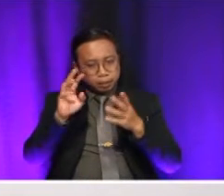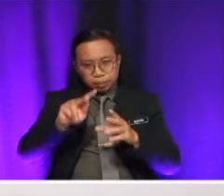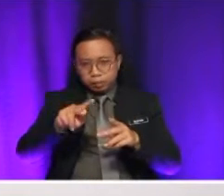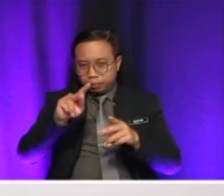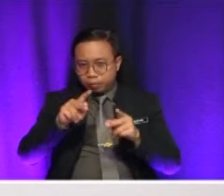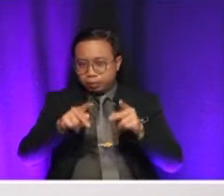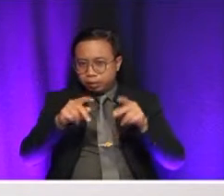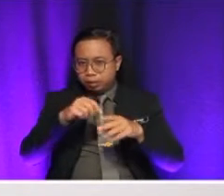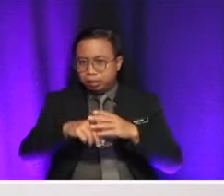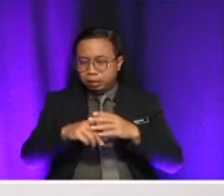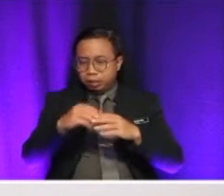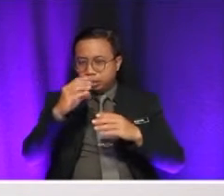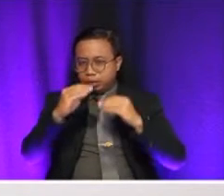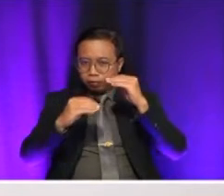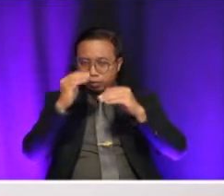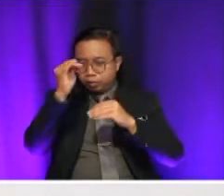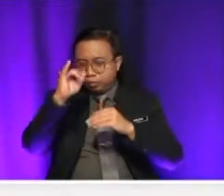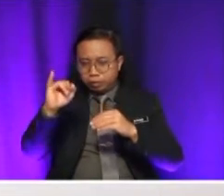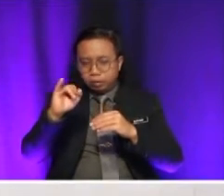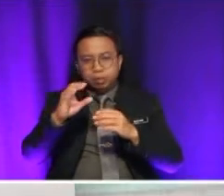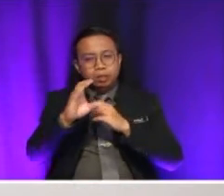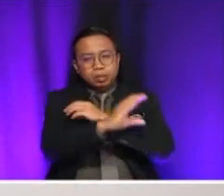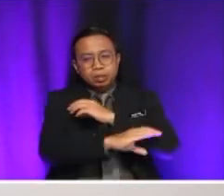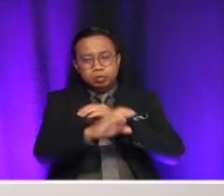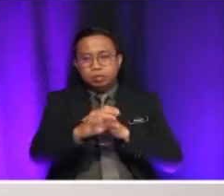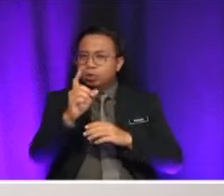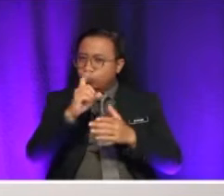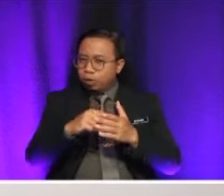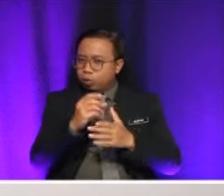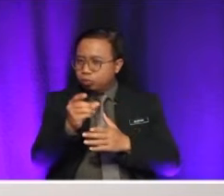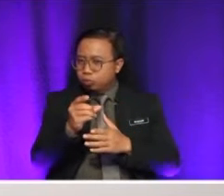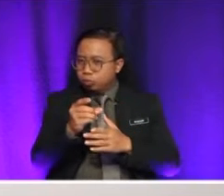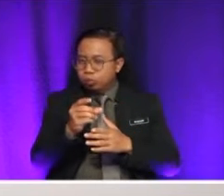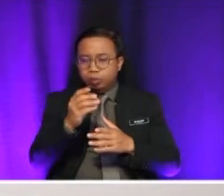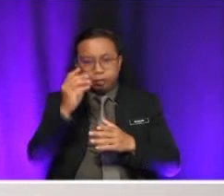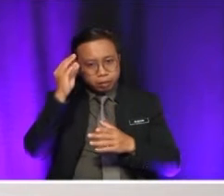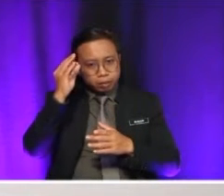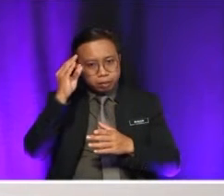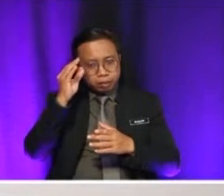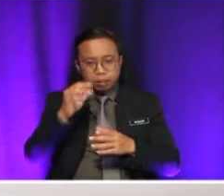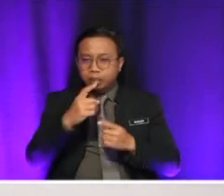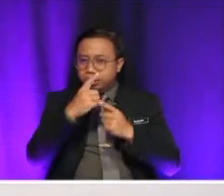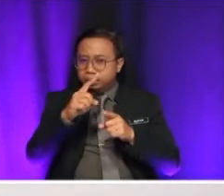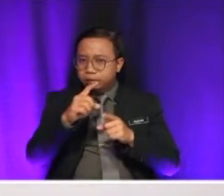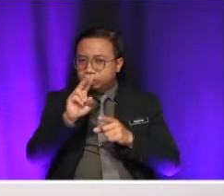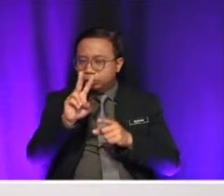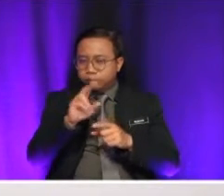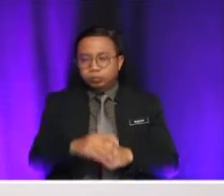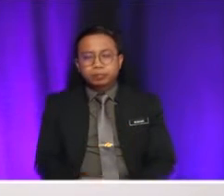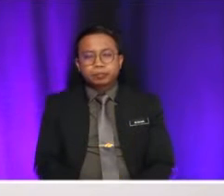developing countries, it's a way of life. Okay, so why do you think D is the answer for number 2?